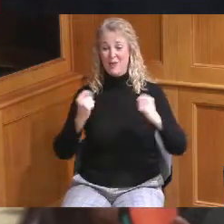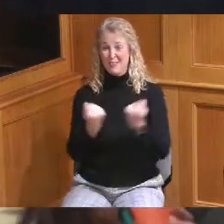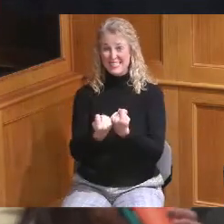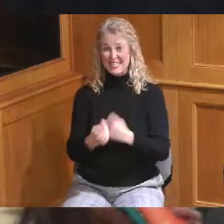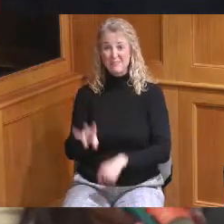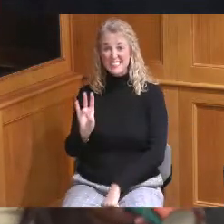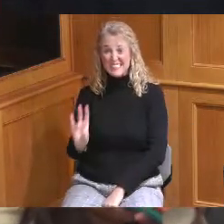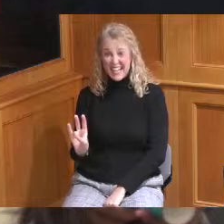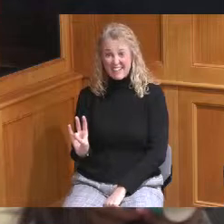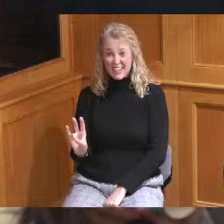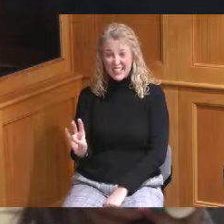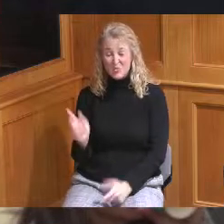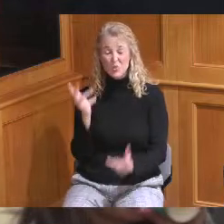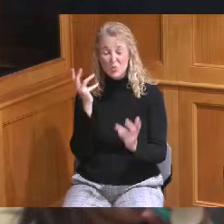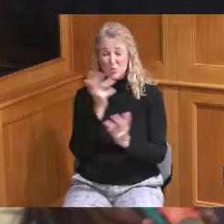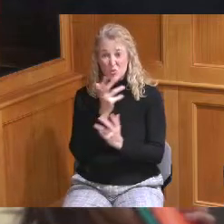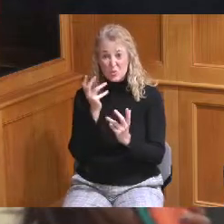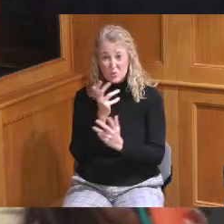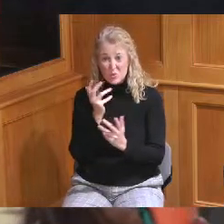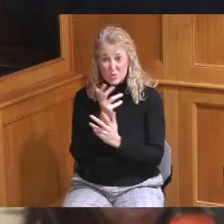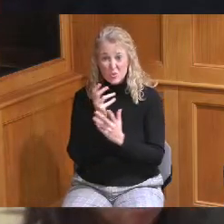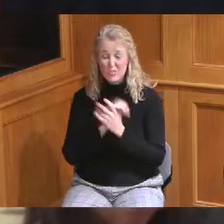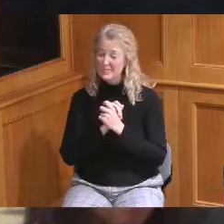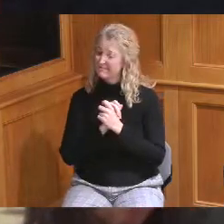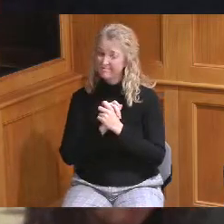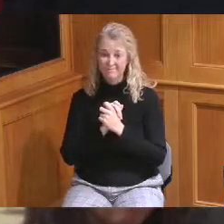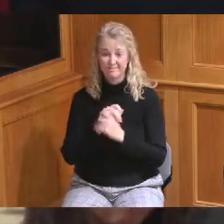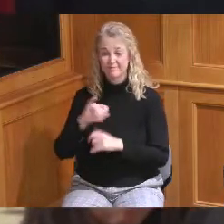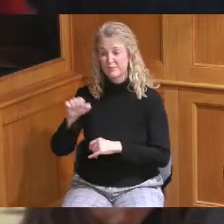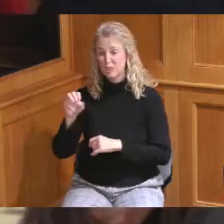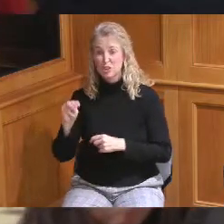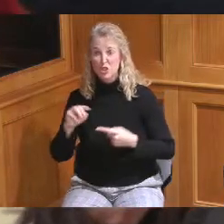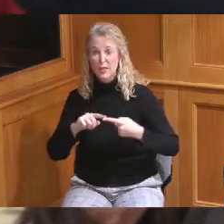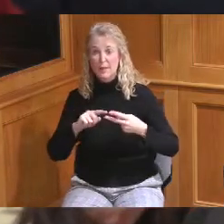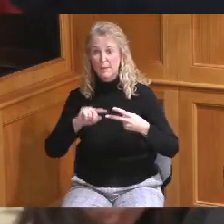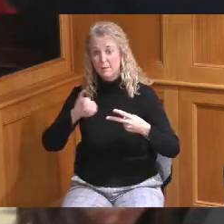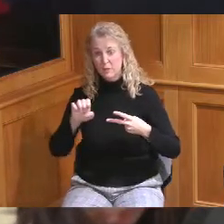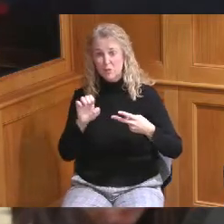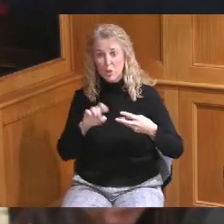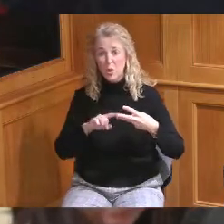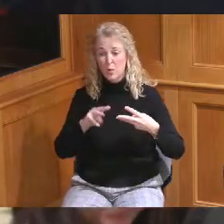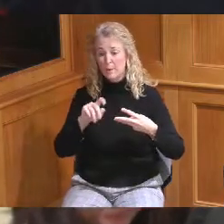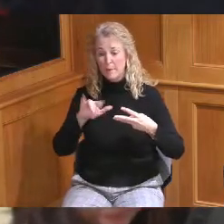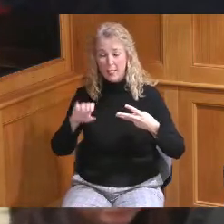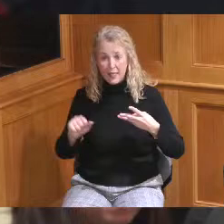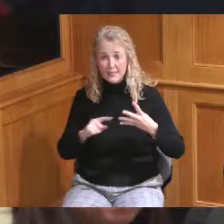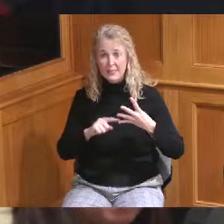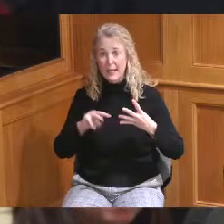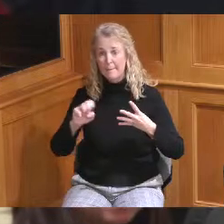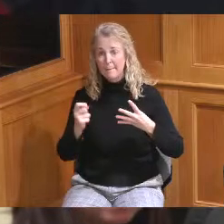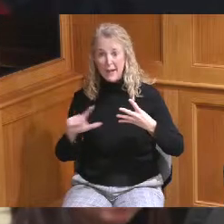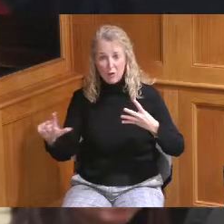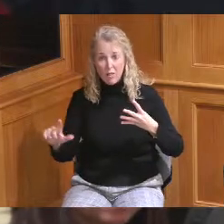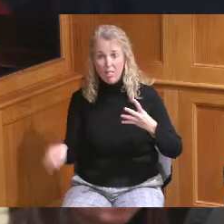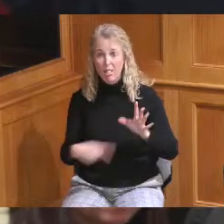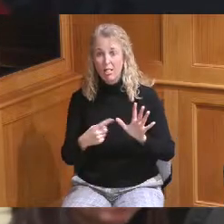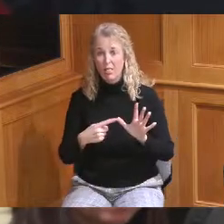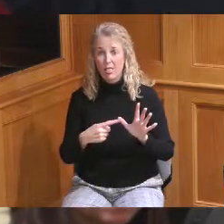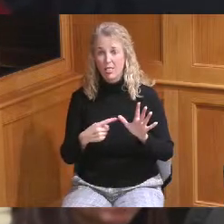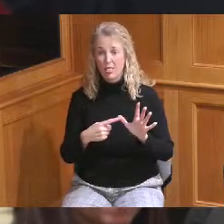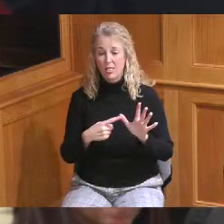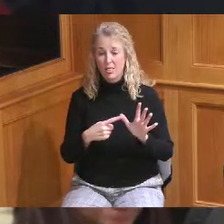7 people make that happen. And from Jim to Joe Paul, Melissa, Michael,